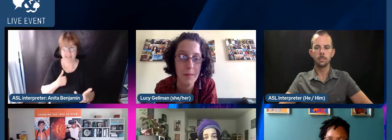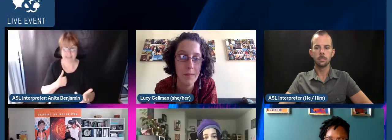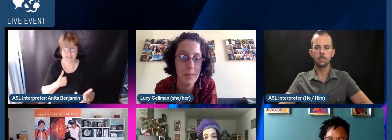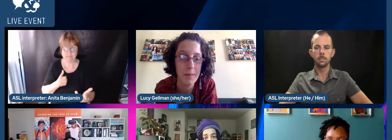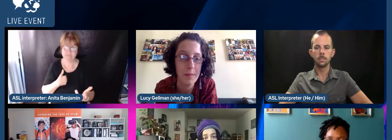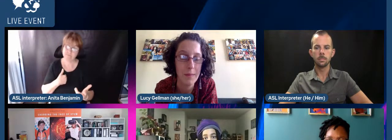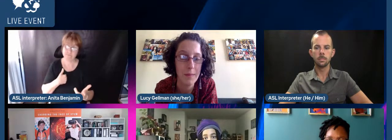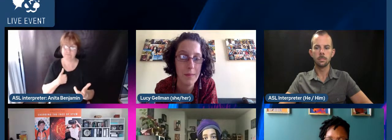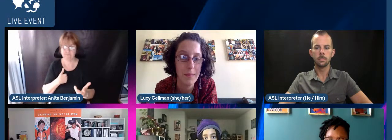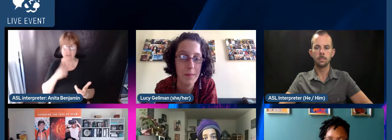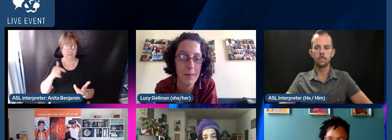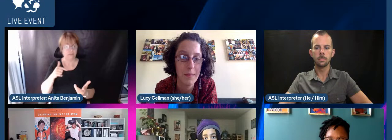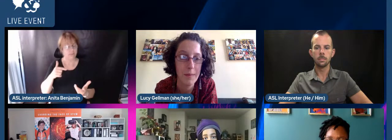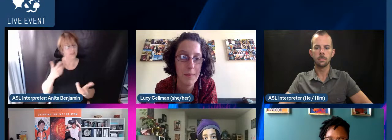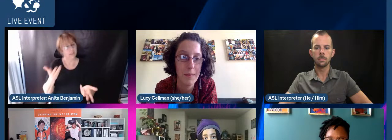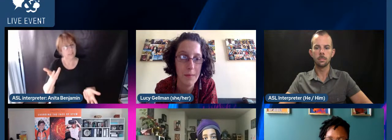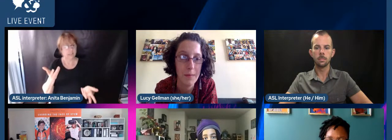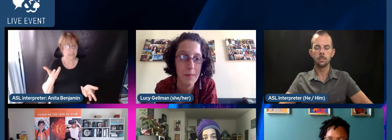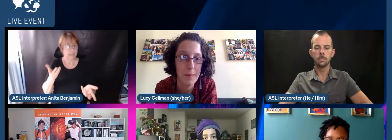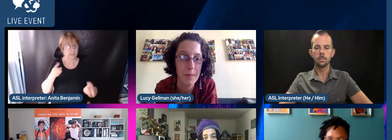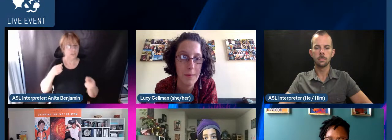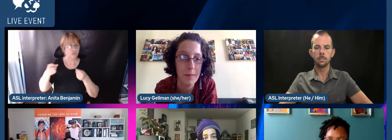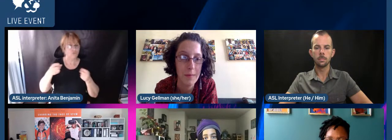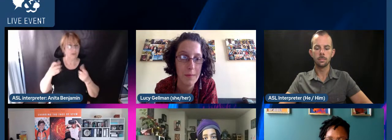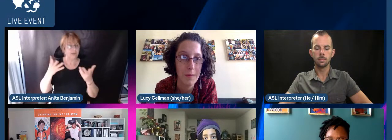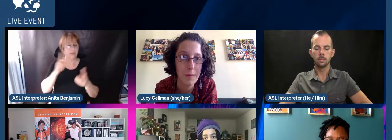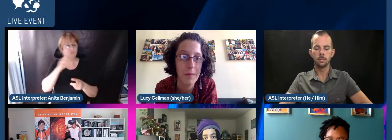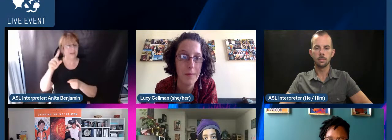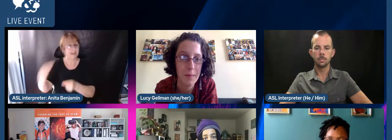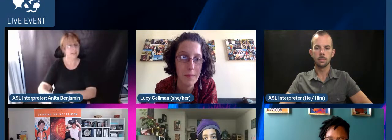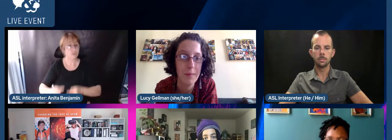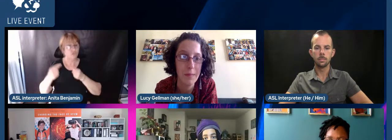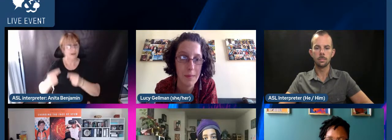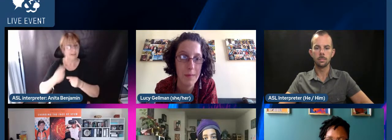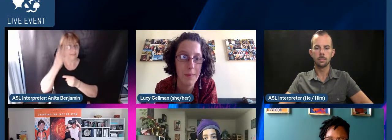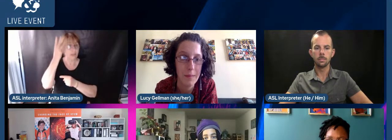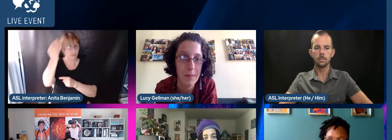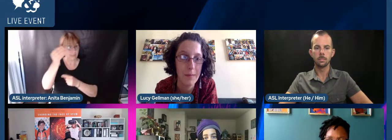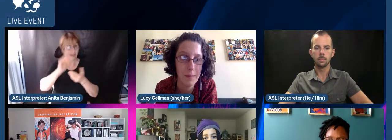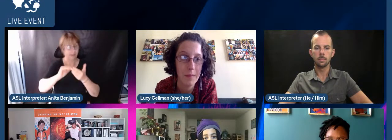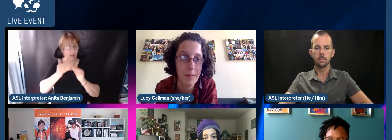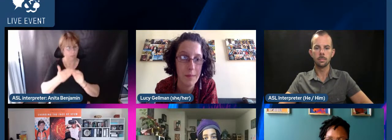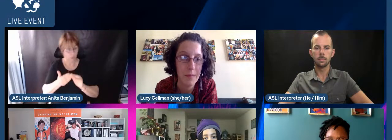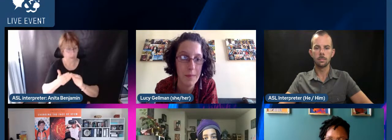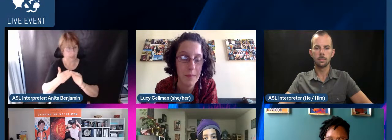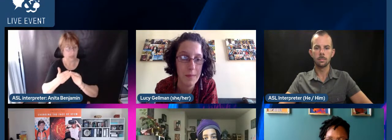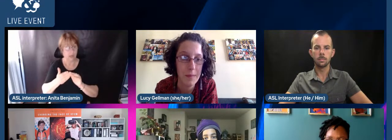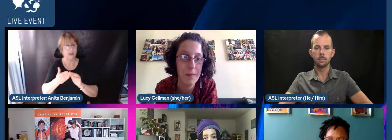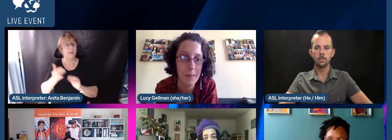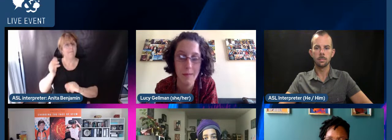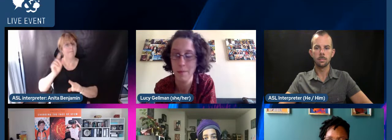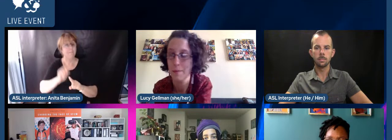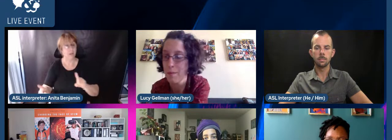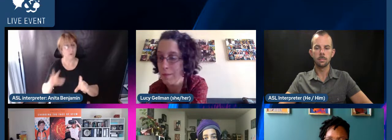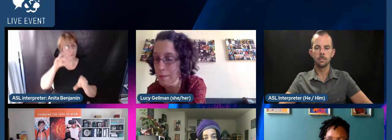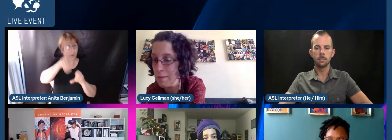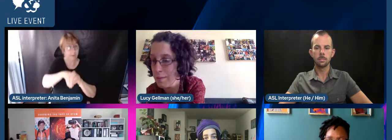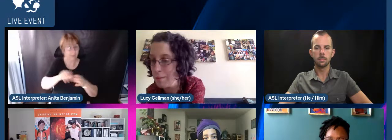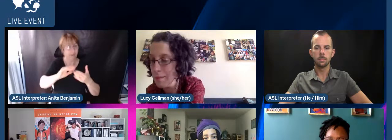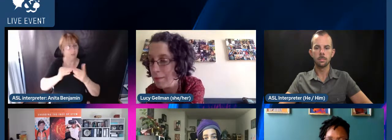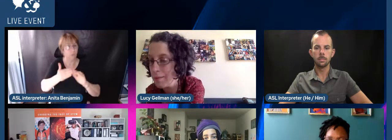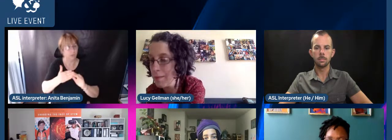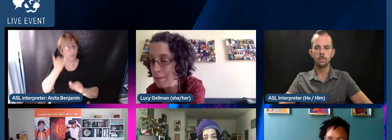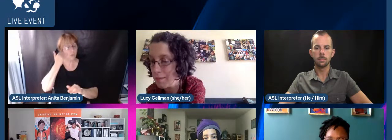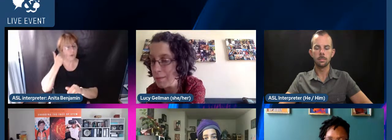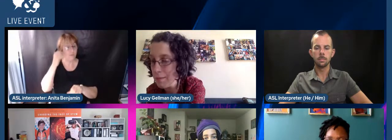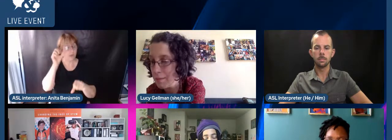the struggle is not just outside the community. If we could work together with more of a